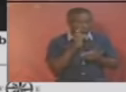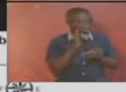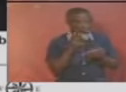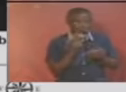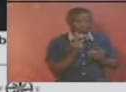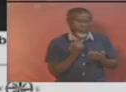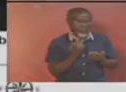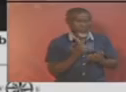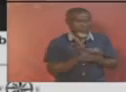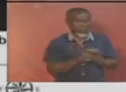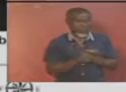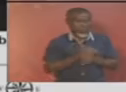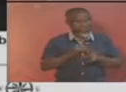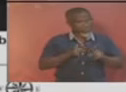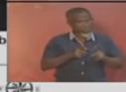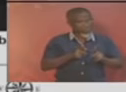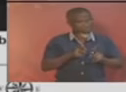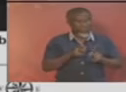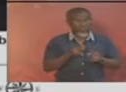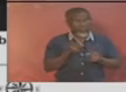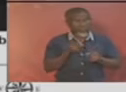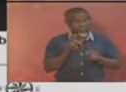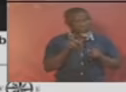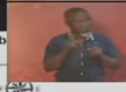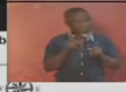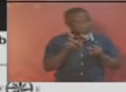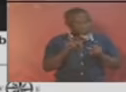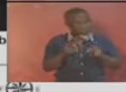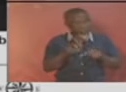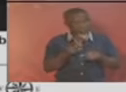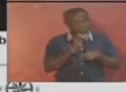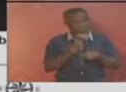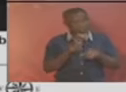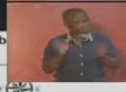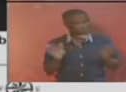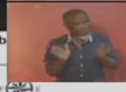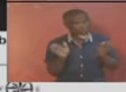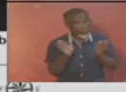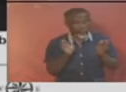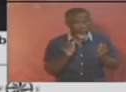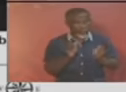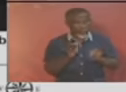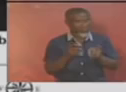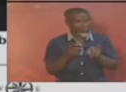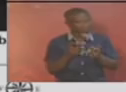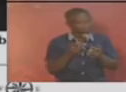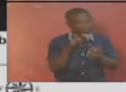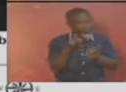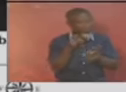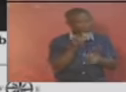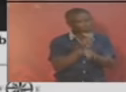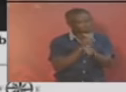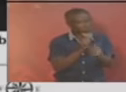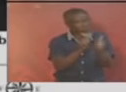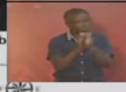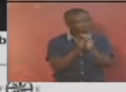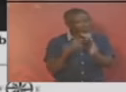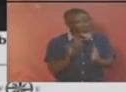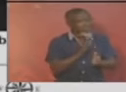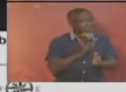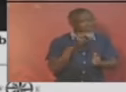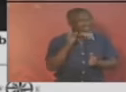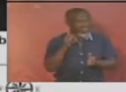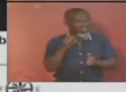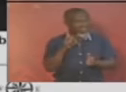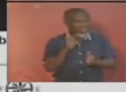that in spite of this, we do want to continue to encourage the cooperation that the population